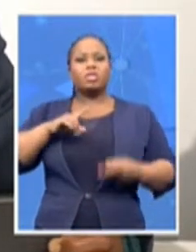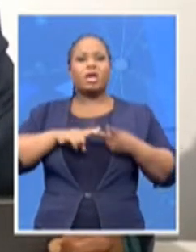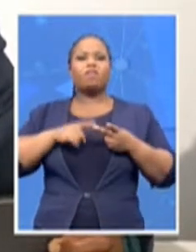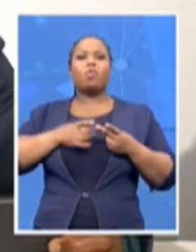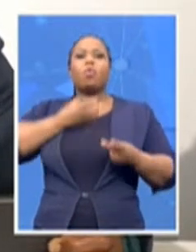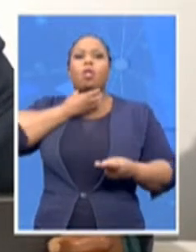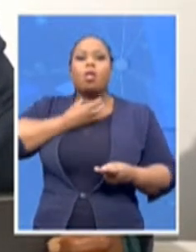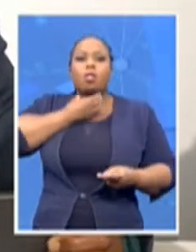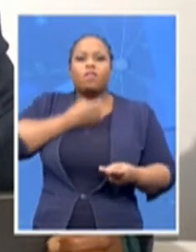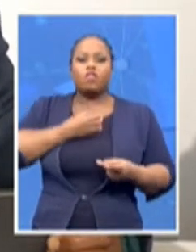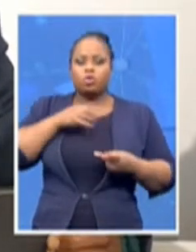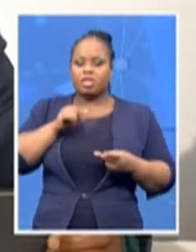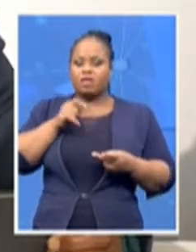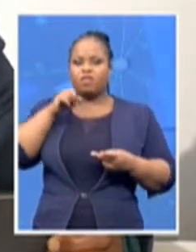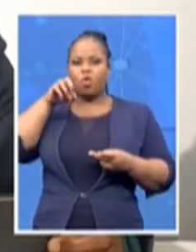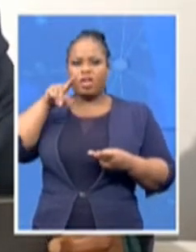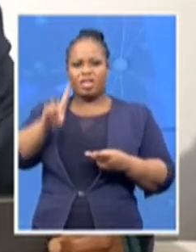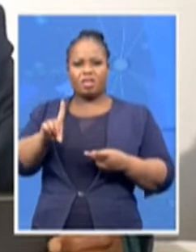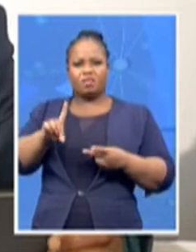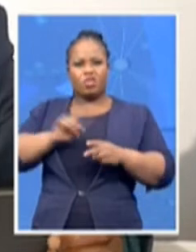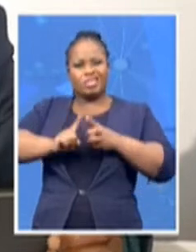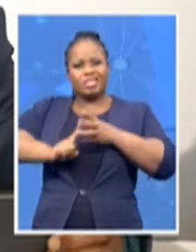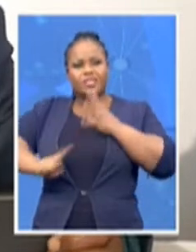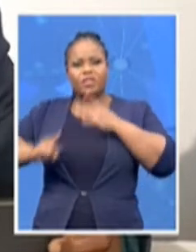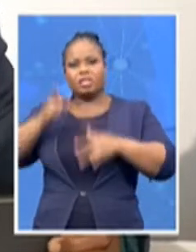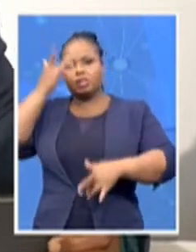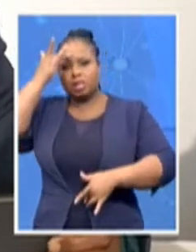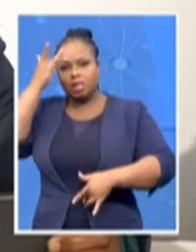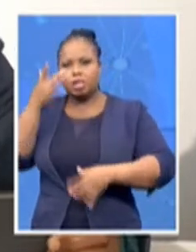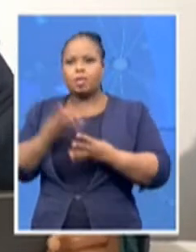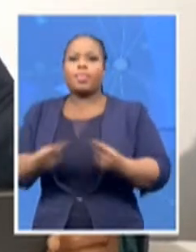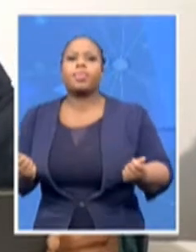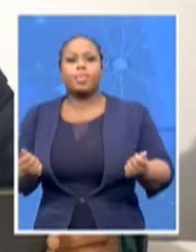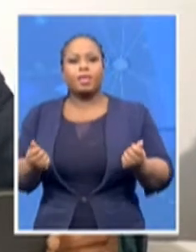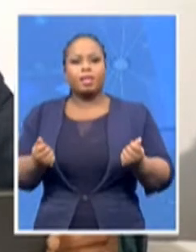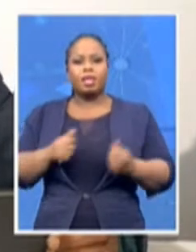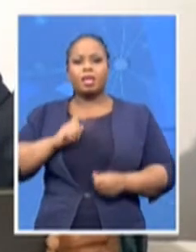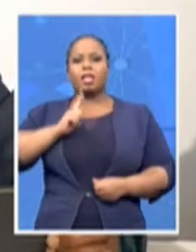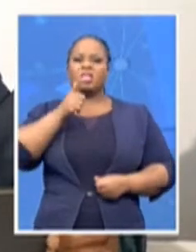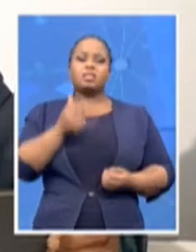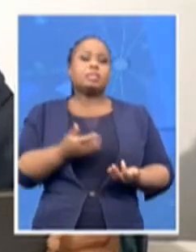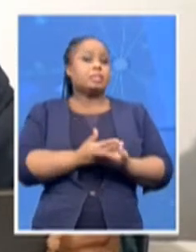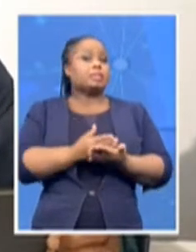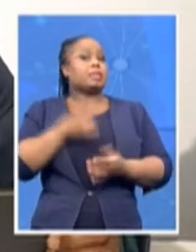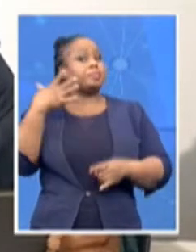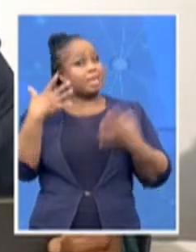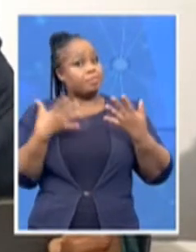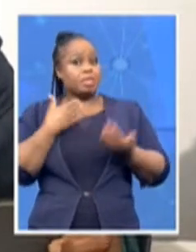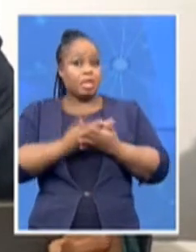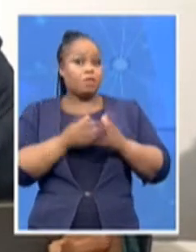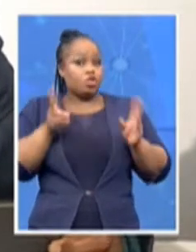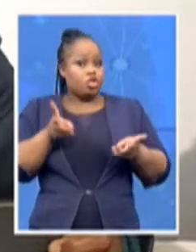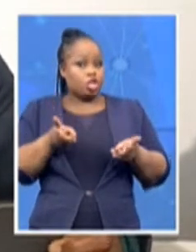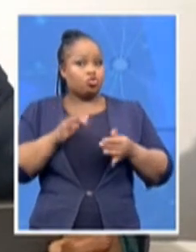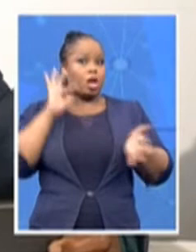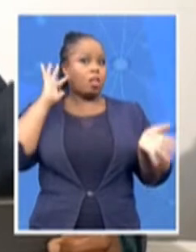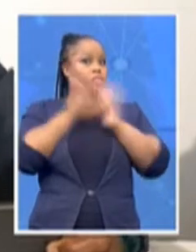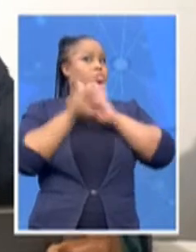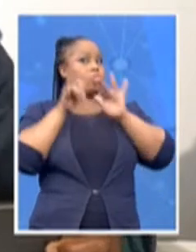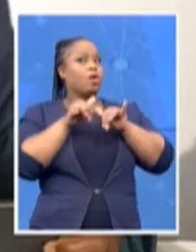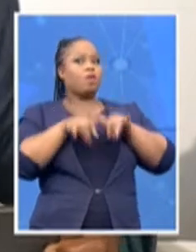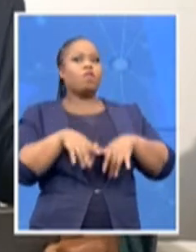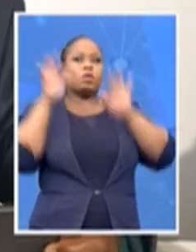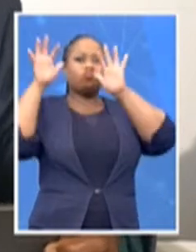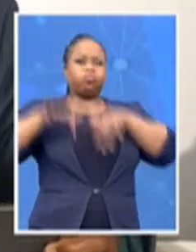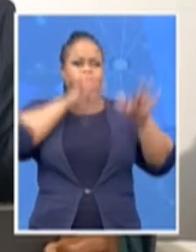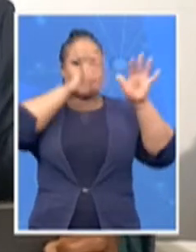we are done with it. And then sometimes natural disasters, floods, we run around, and then it's over. And when this problem